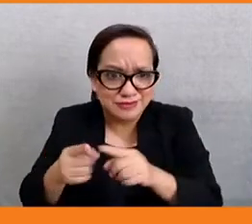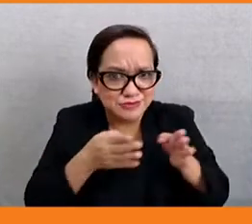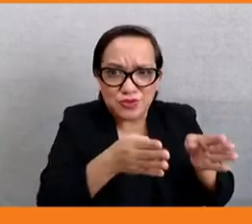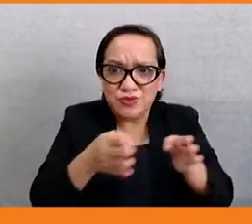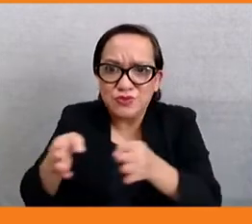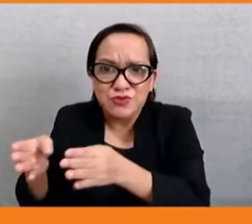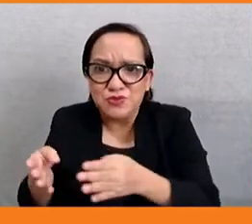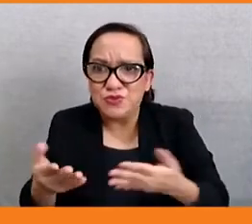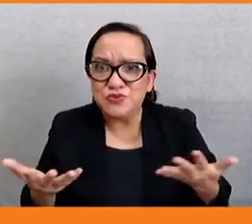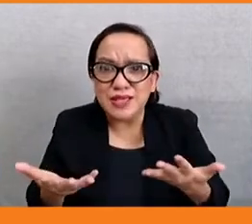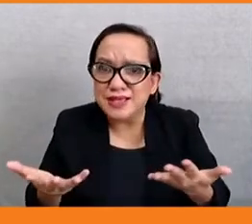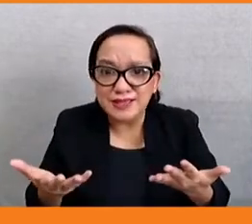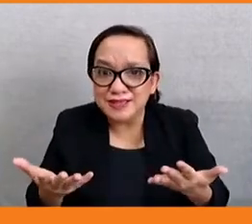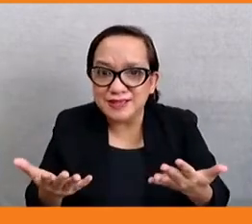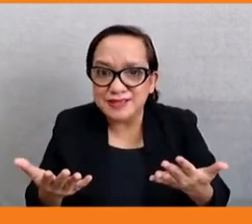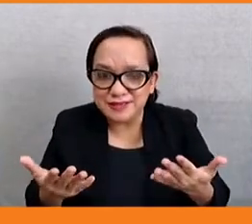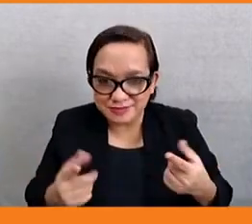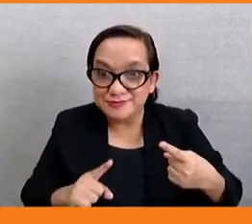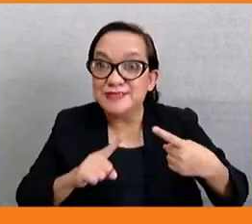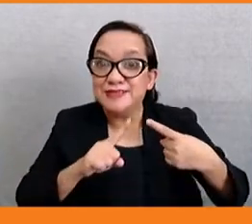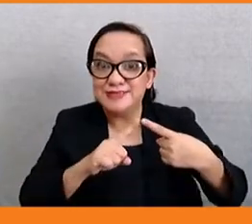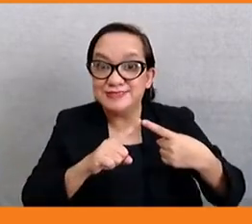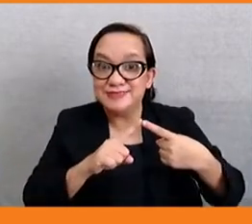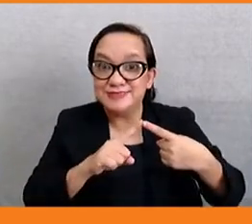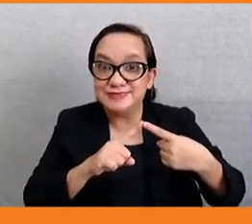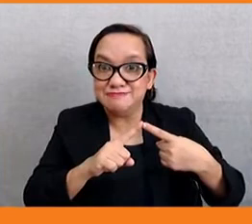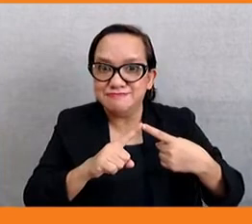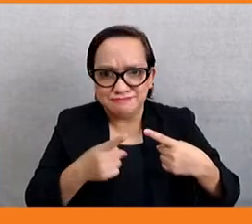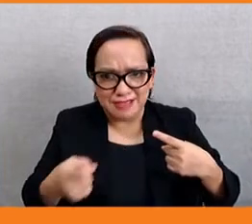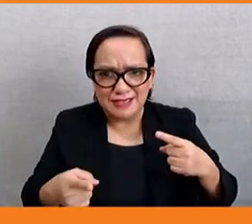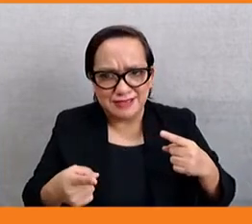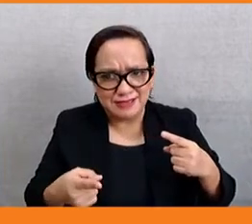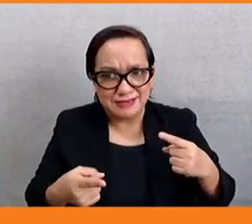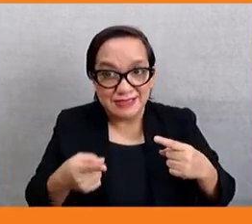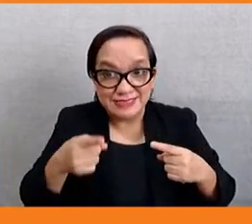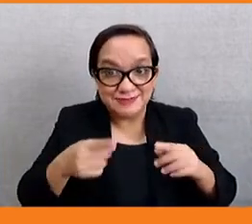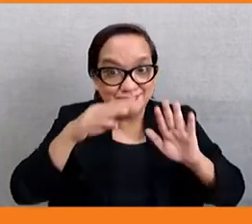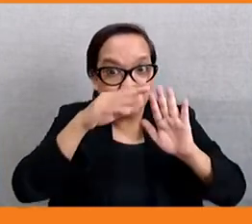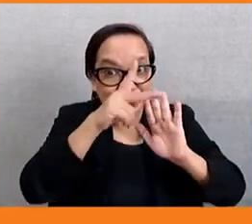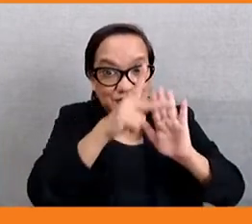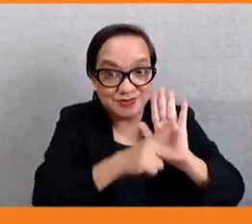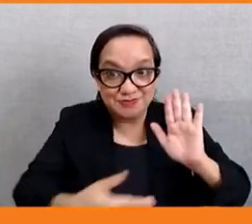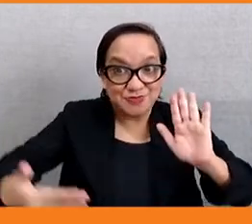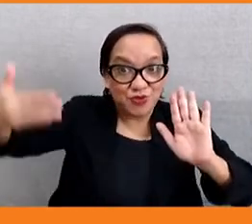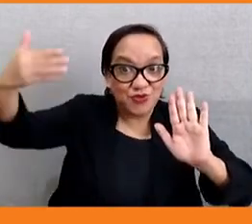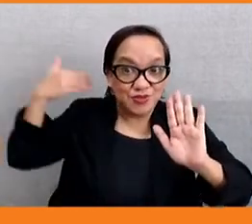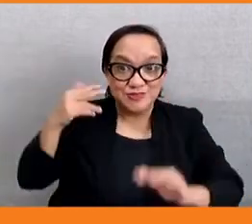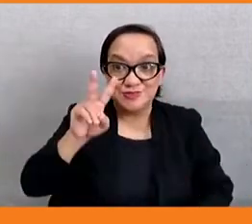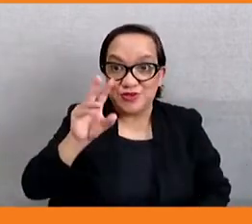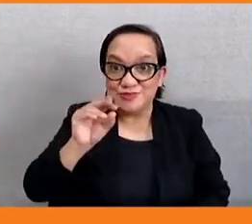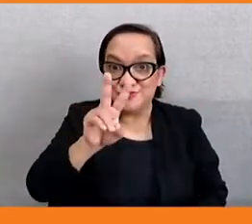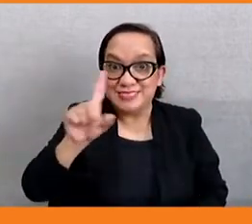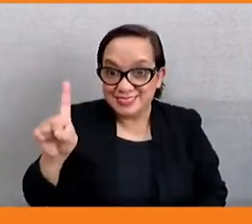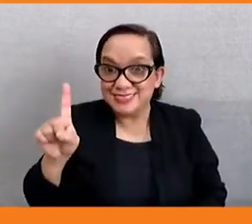First, as I mentioned, we revised our energy policy last year. So 2021 new energy policy aims to support